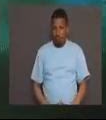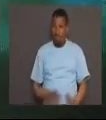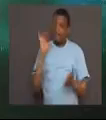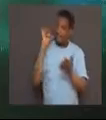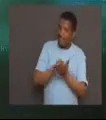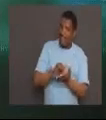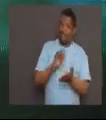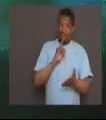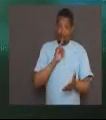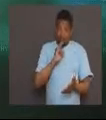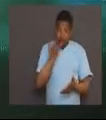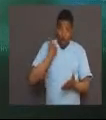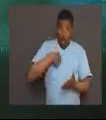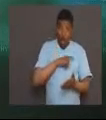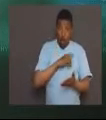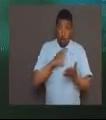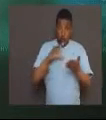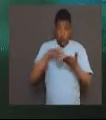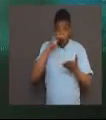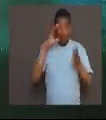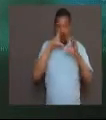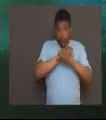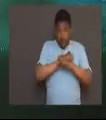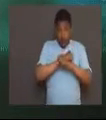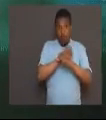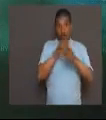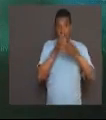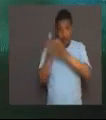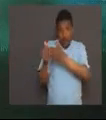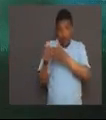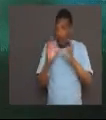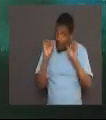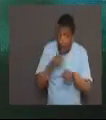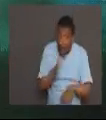That sounds like a fairly complete set of guidelines, does it not?